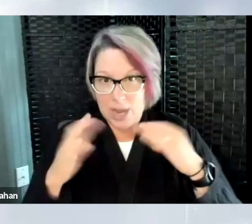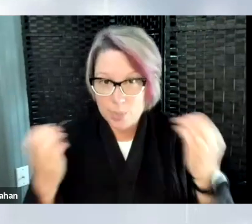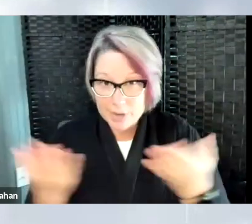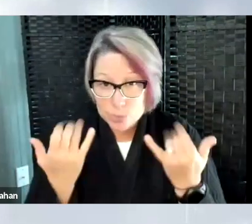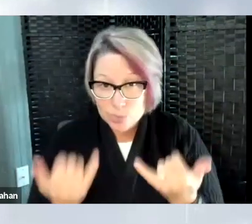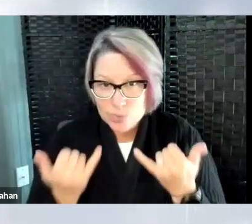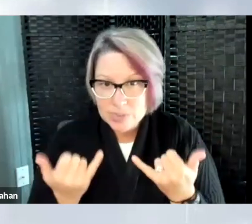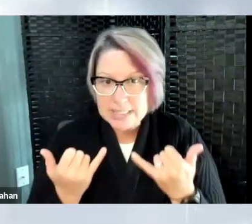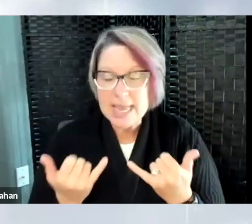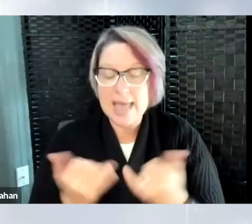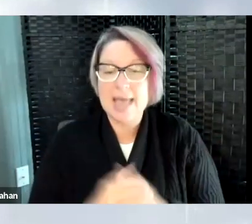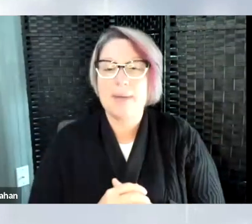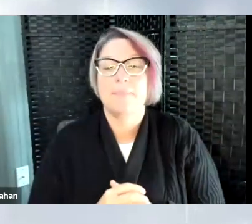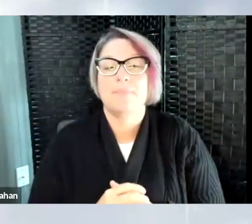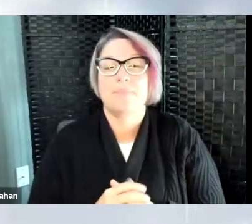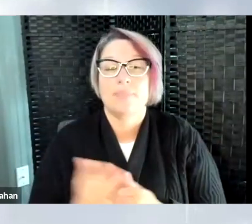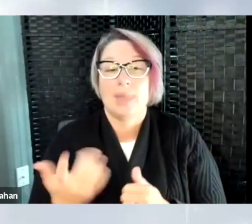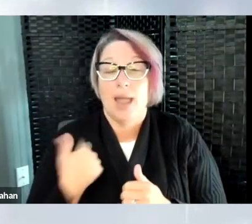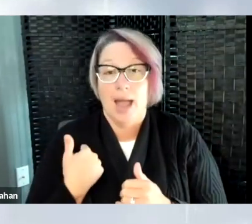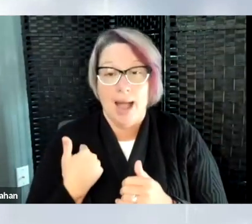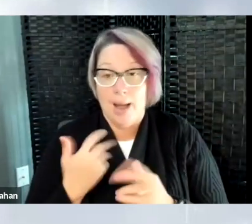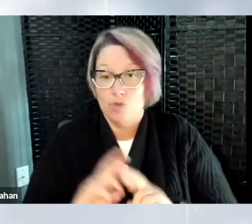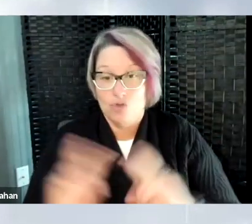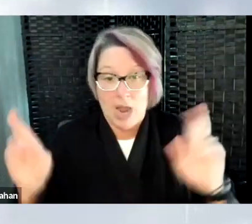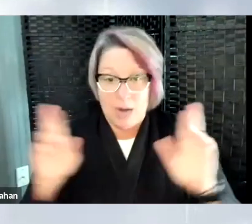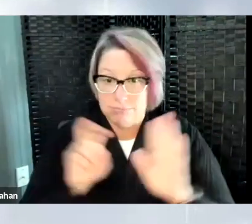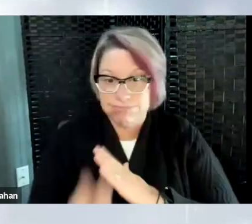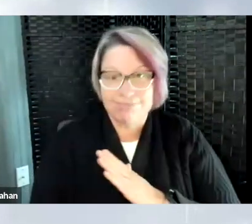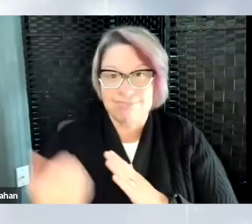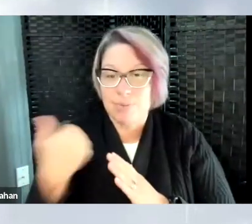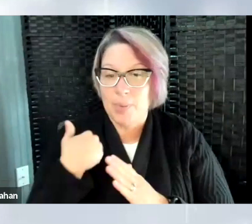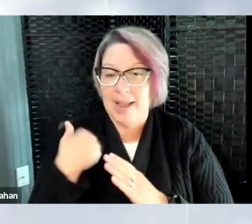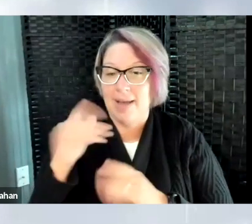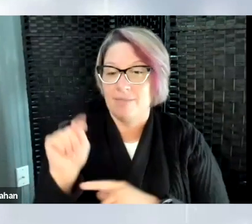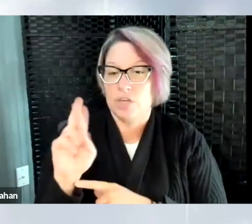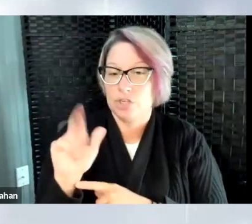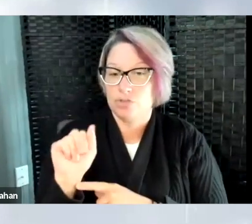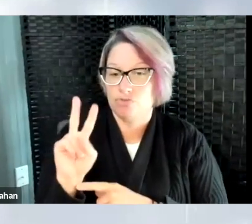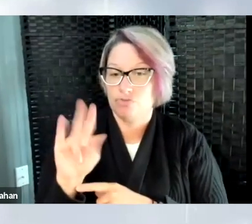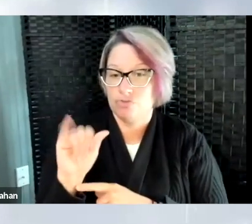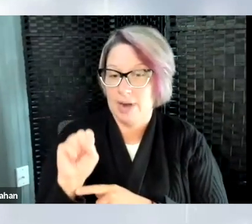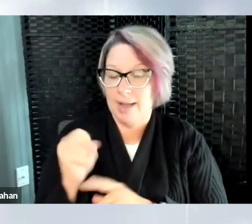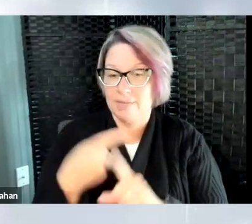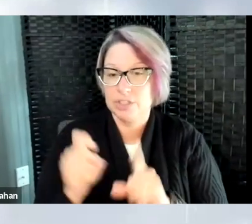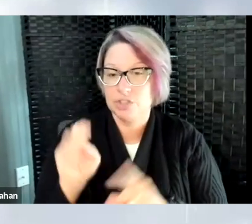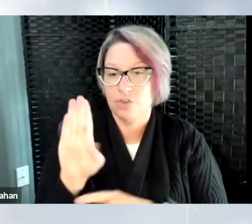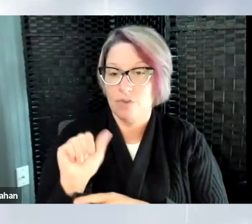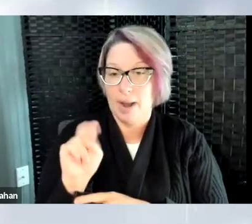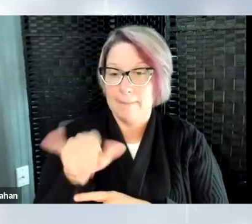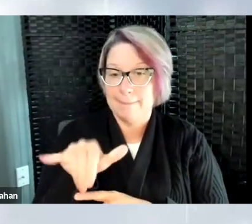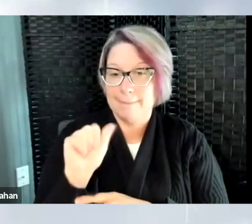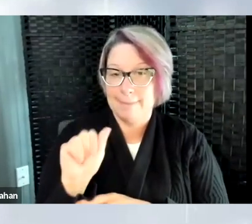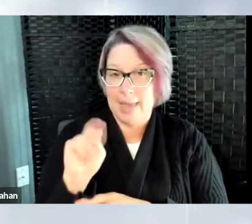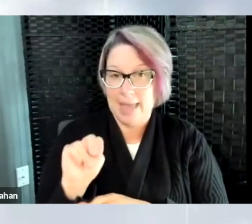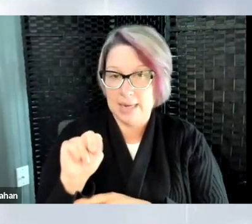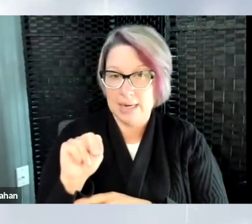today, and I can't wait to jump in. We have teacher Travis here from Banyan Global Learning. Hi, teacher Travis.